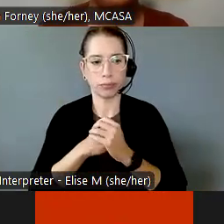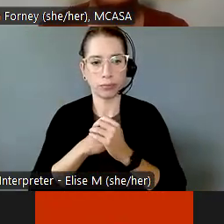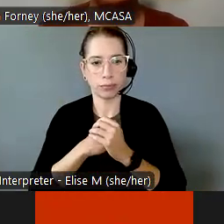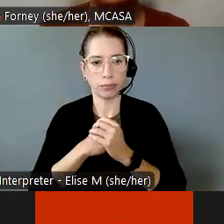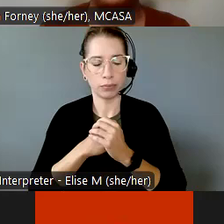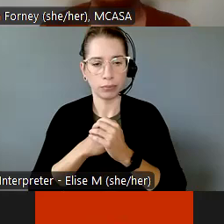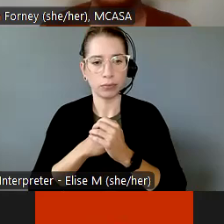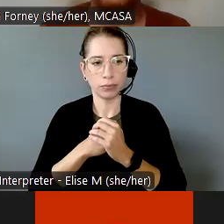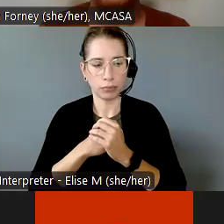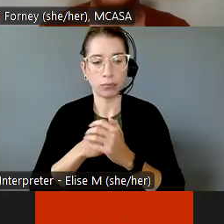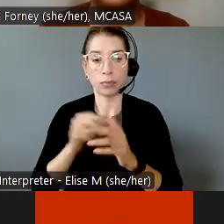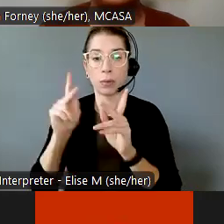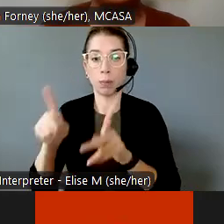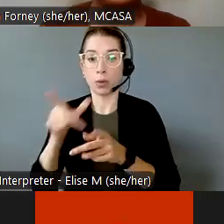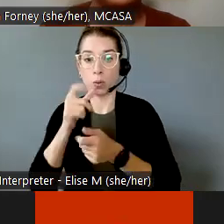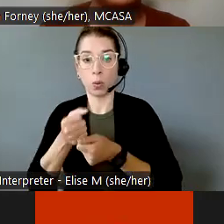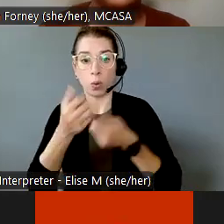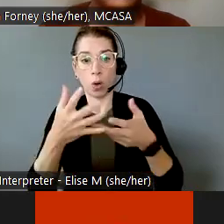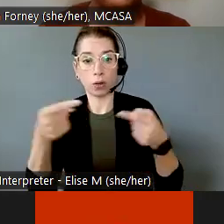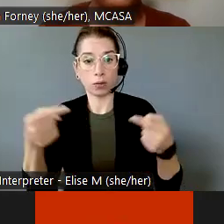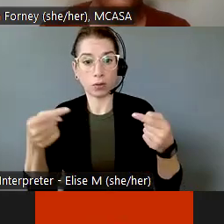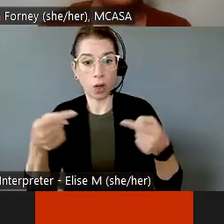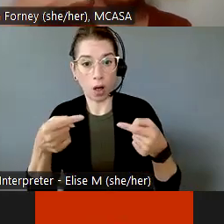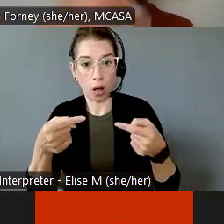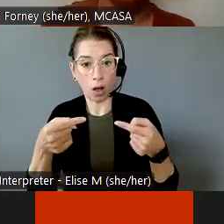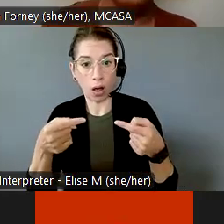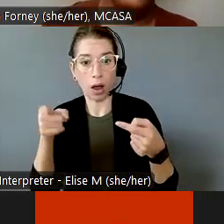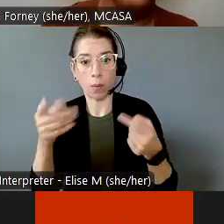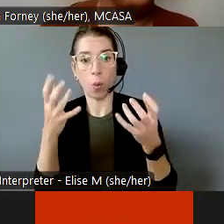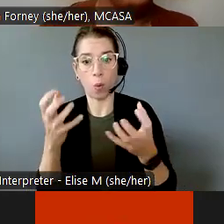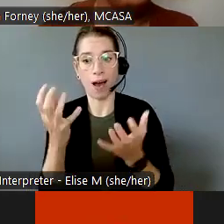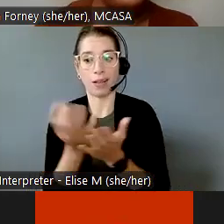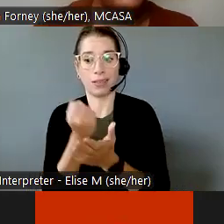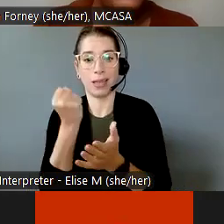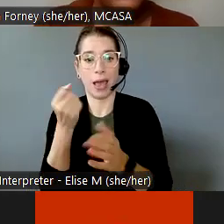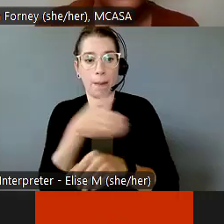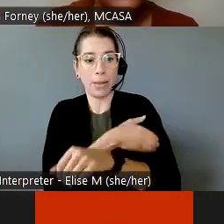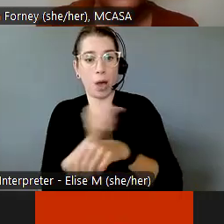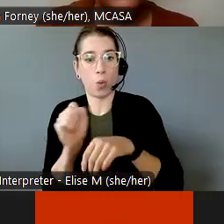while the person who caused the harm is seeking to gain power over them.